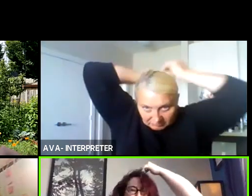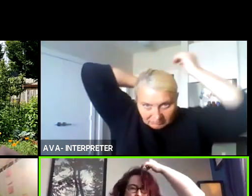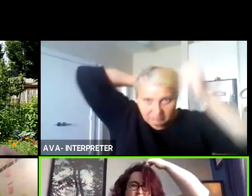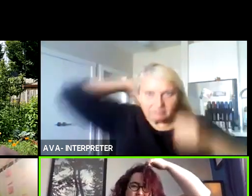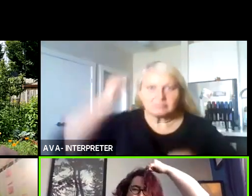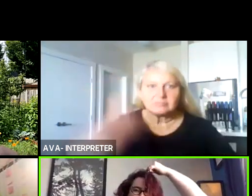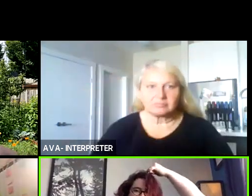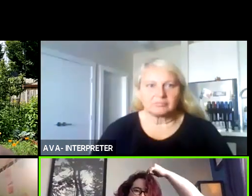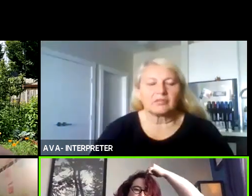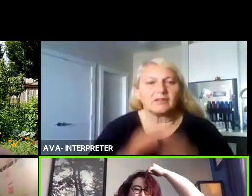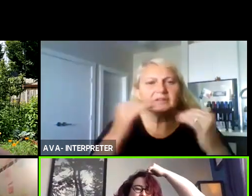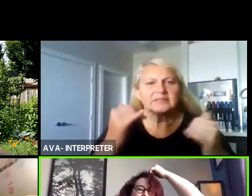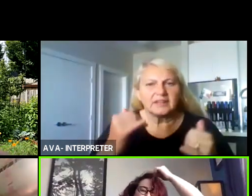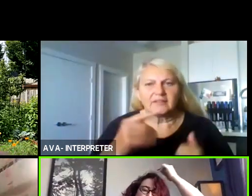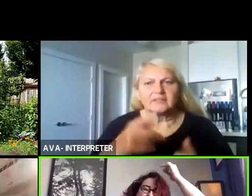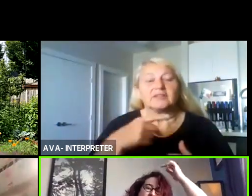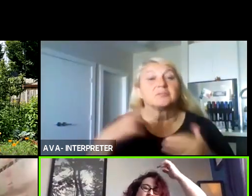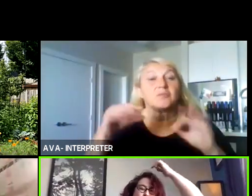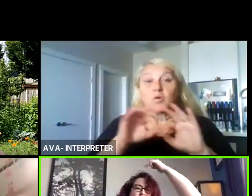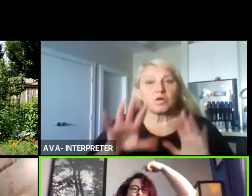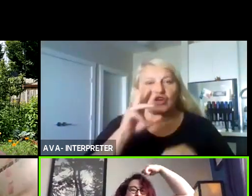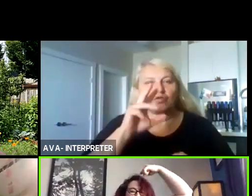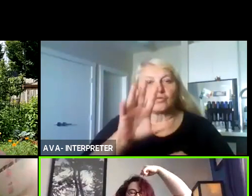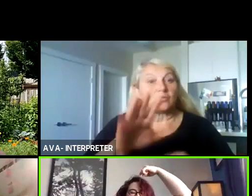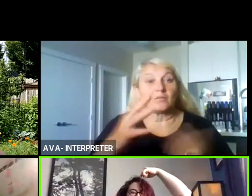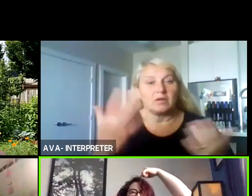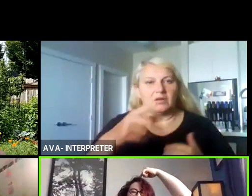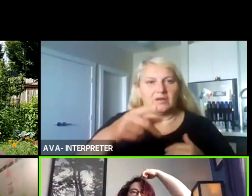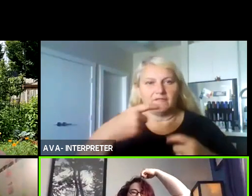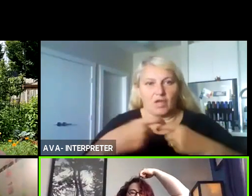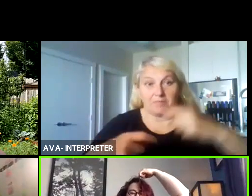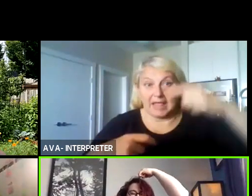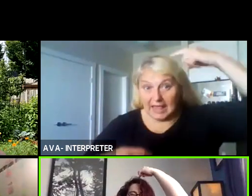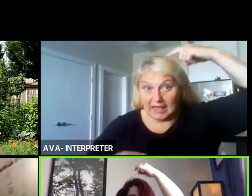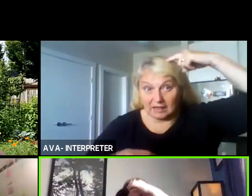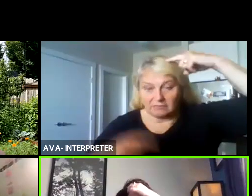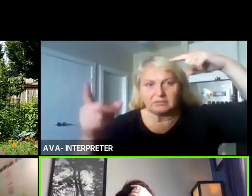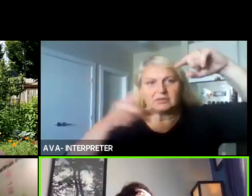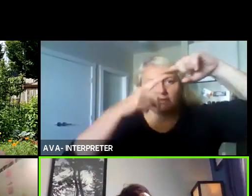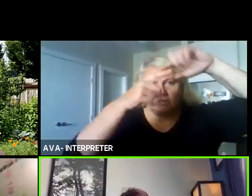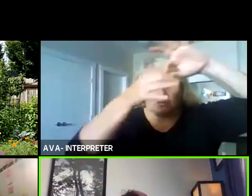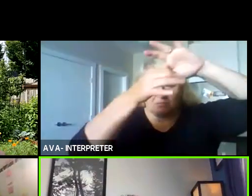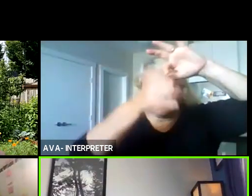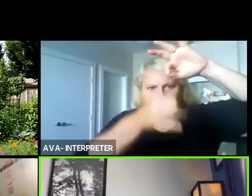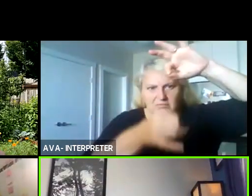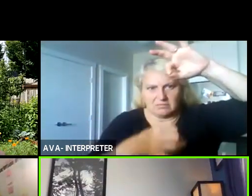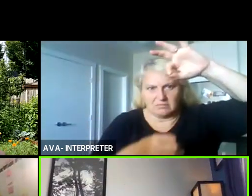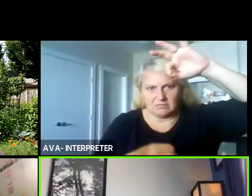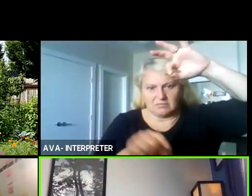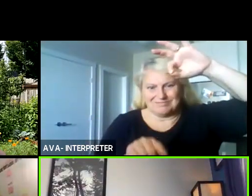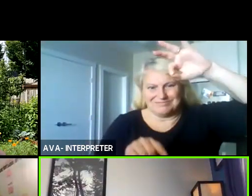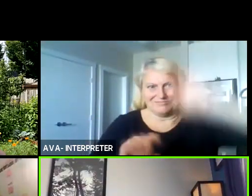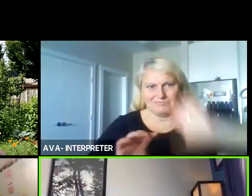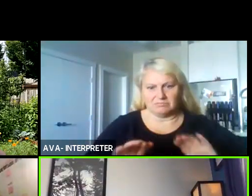Now we're gonna look at our head and our tail connection. So our head can come closer to our tail in the front